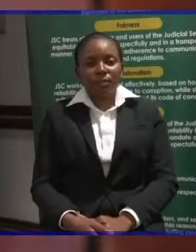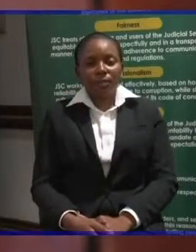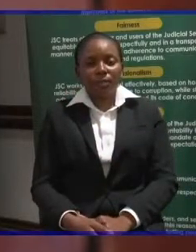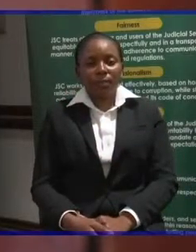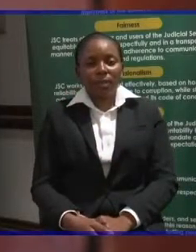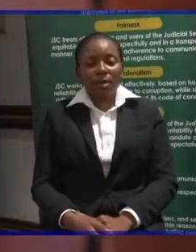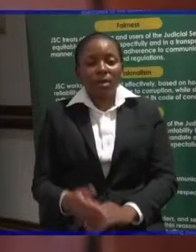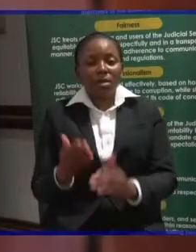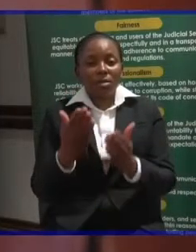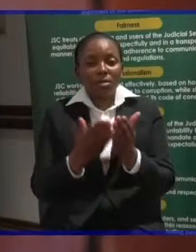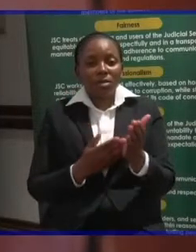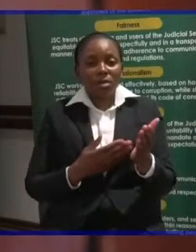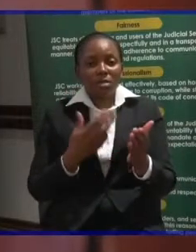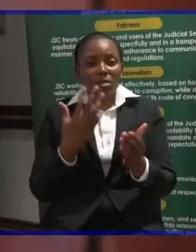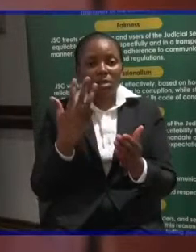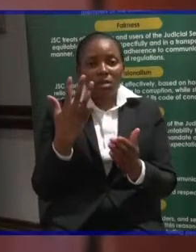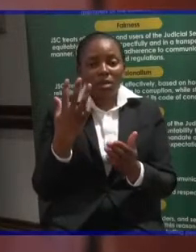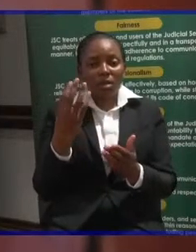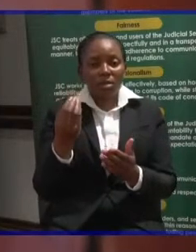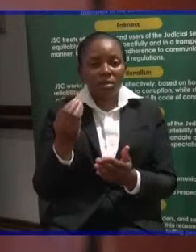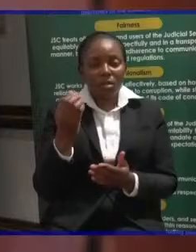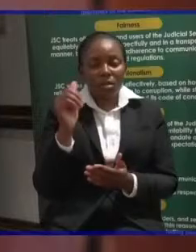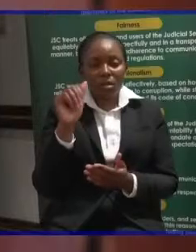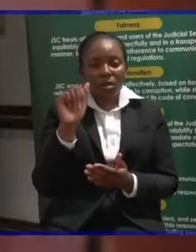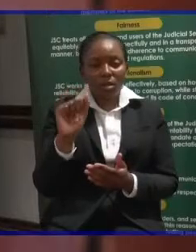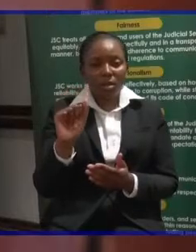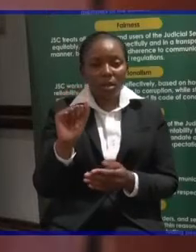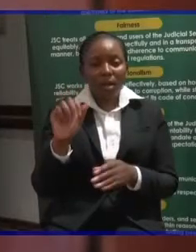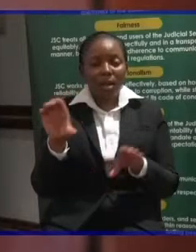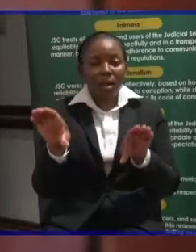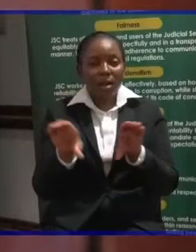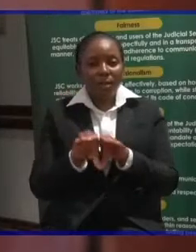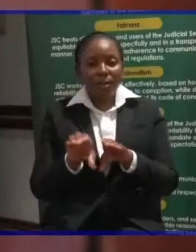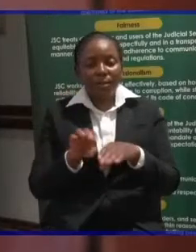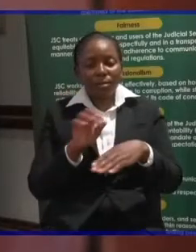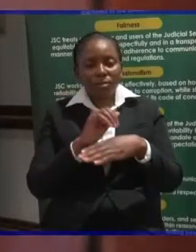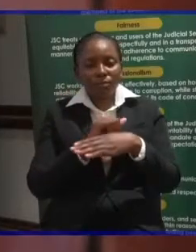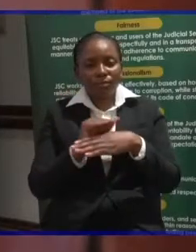Section 90A of the Labour Act